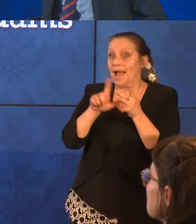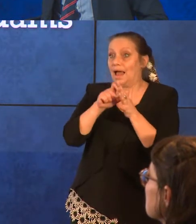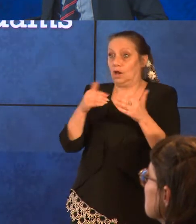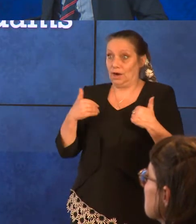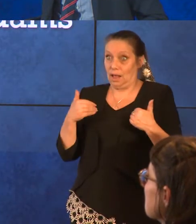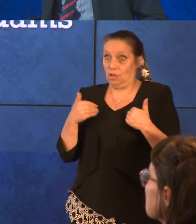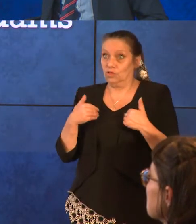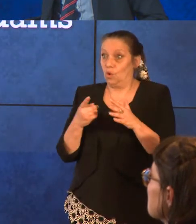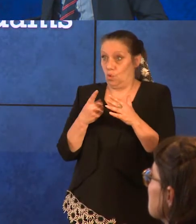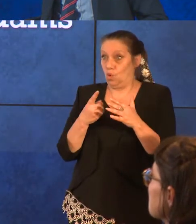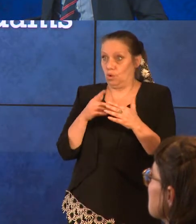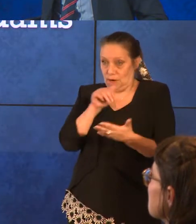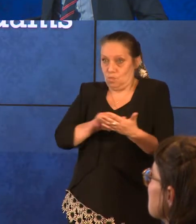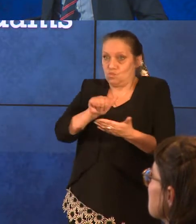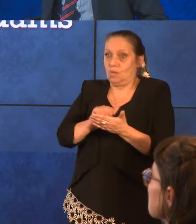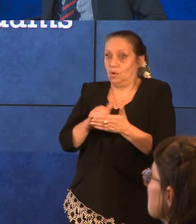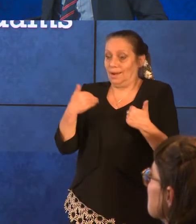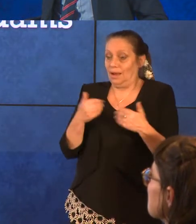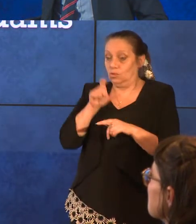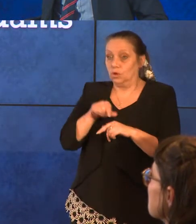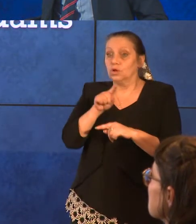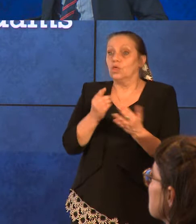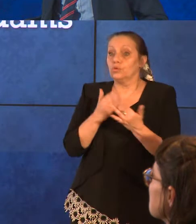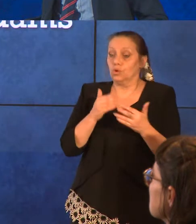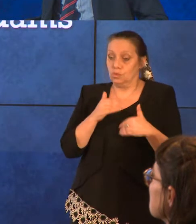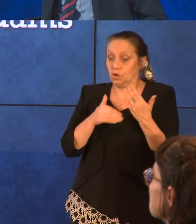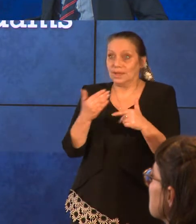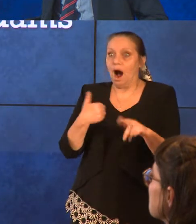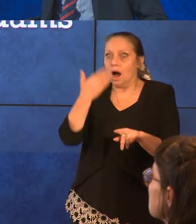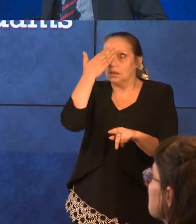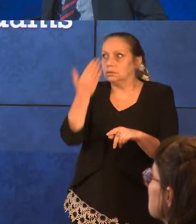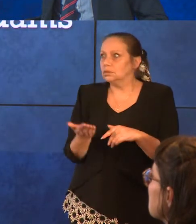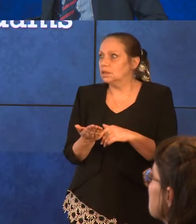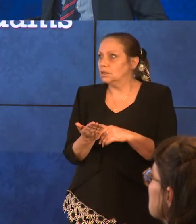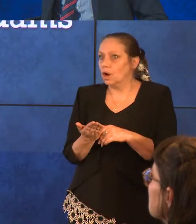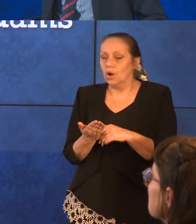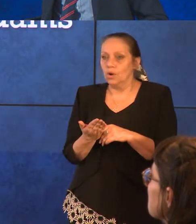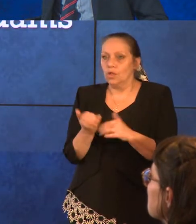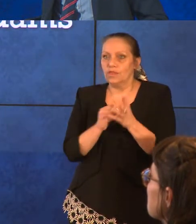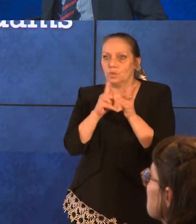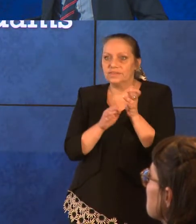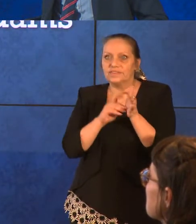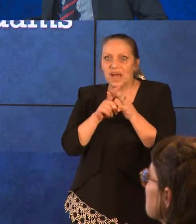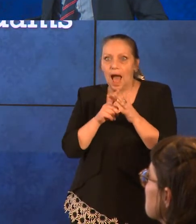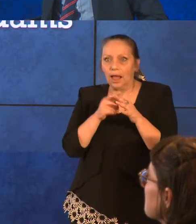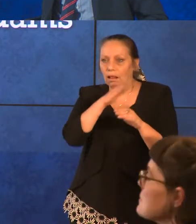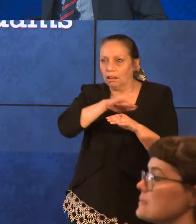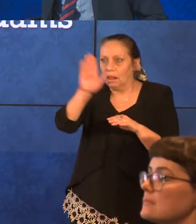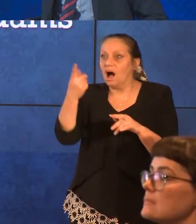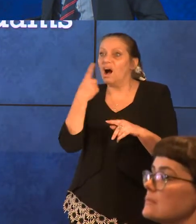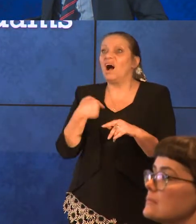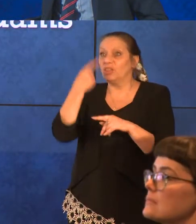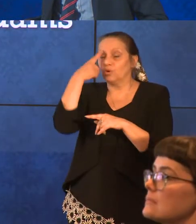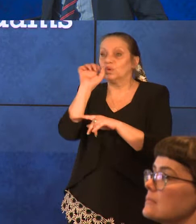health person. During that process, I didn't even know that this thing was done on a scale, on a Likert scale. I thought it was a yes-no